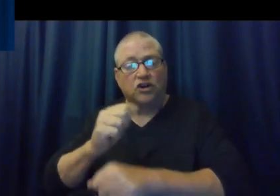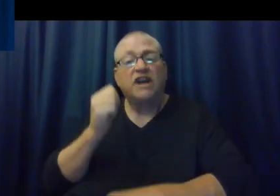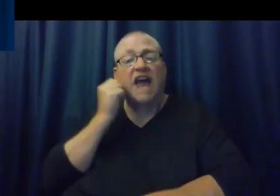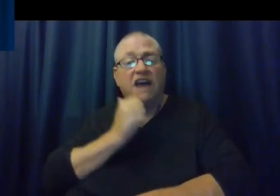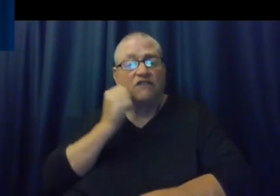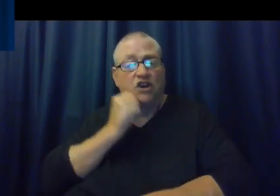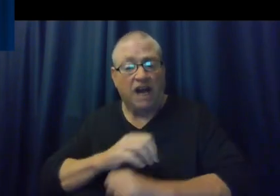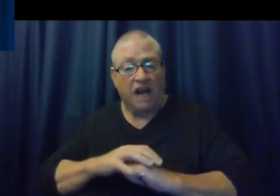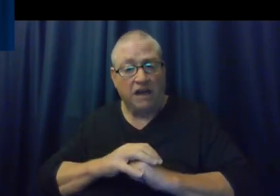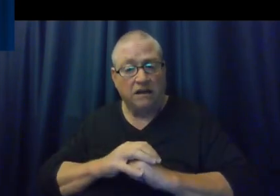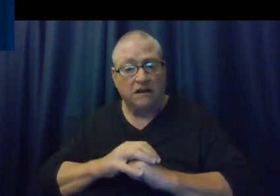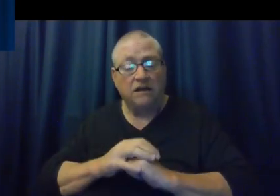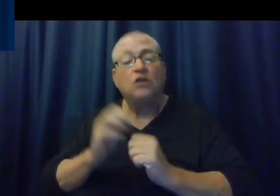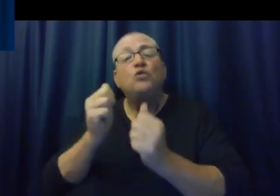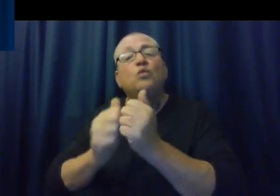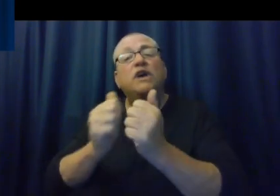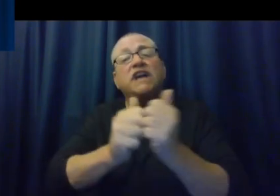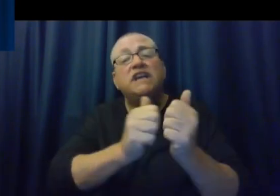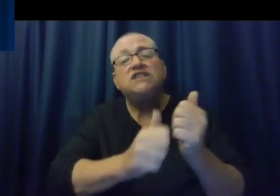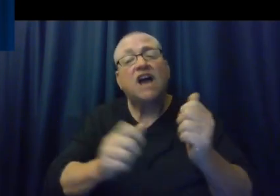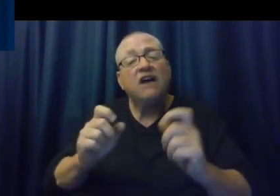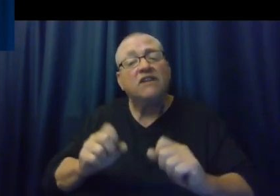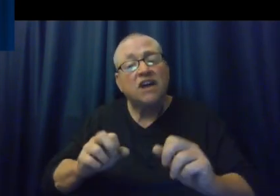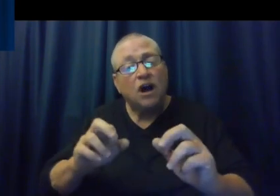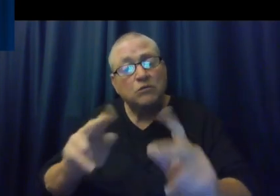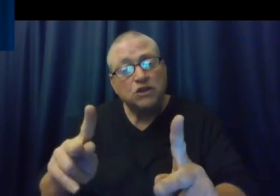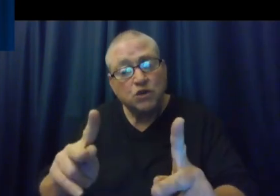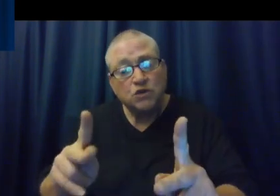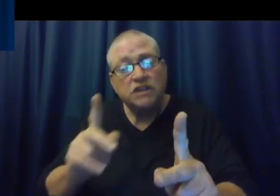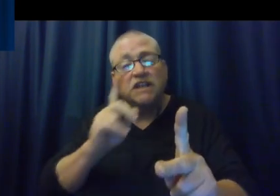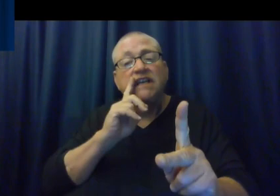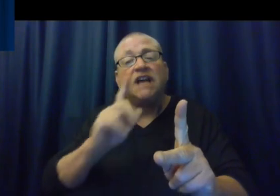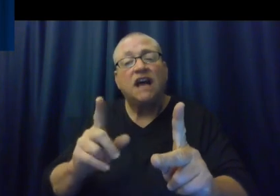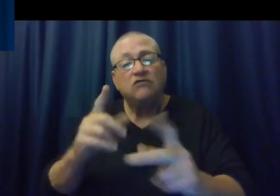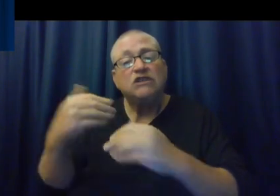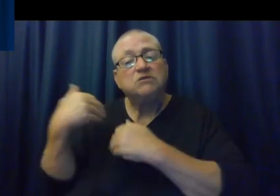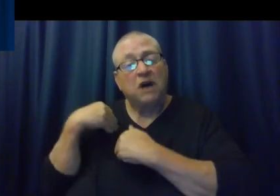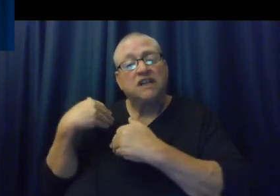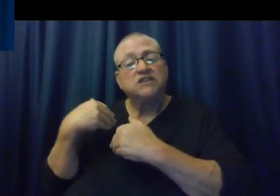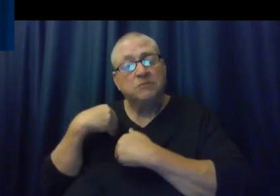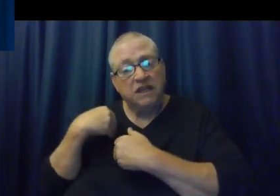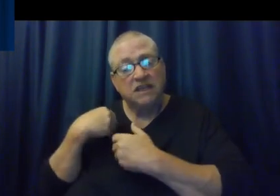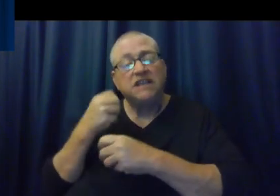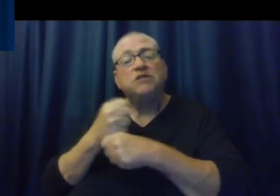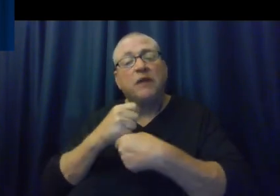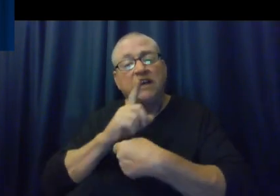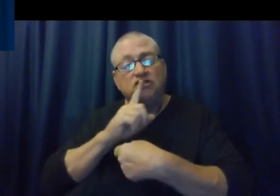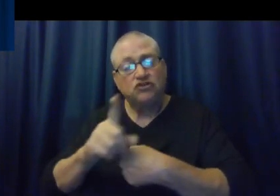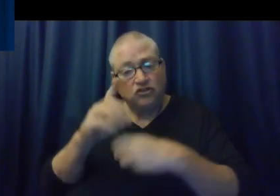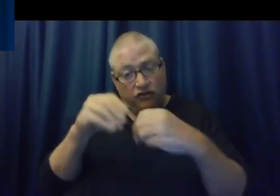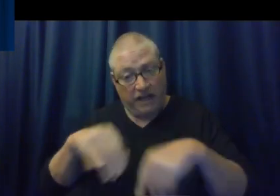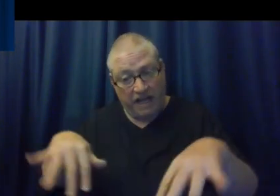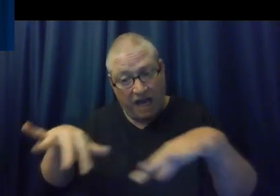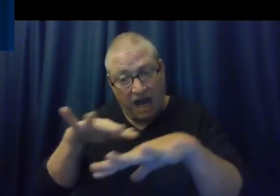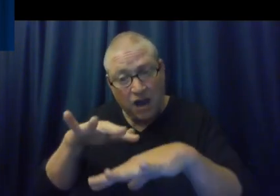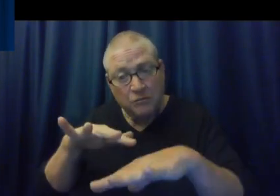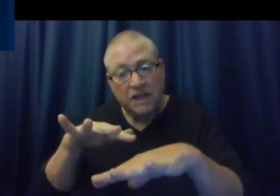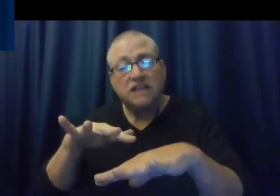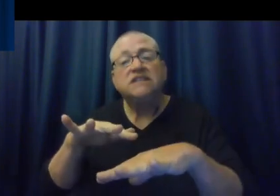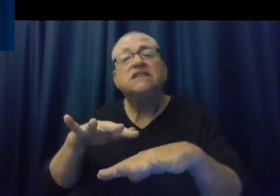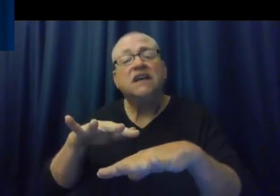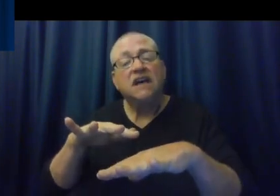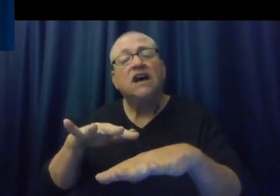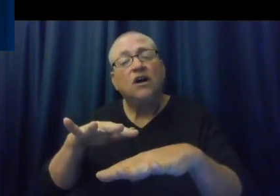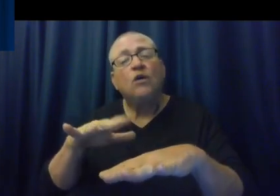a responsibility to shape the campus environment into a place where we can all not only find satisfaction in